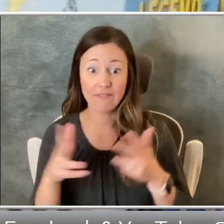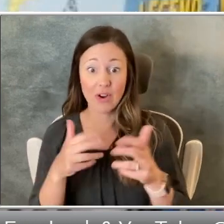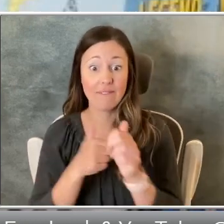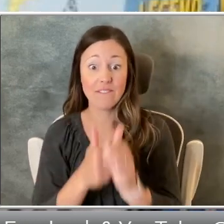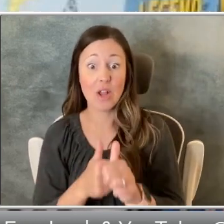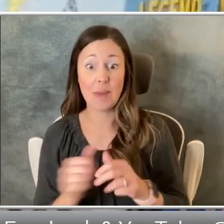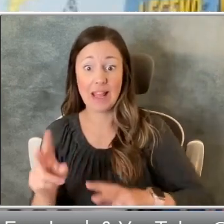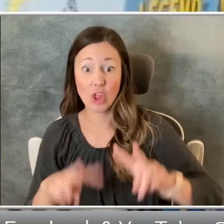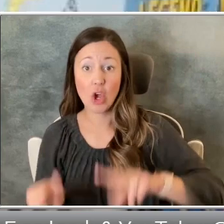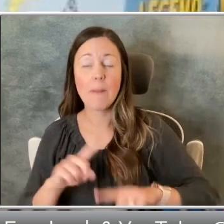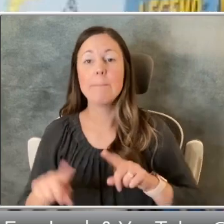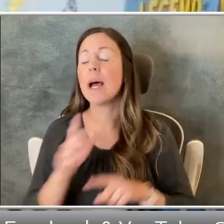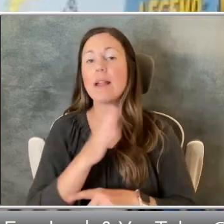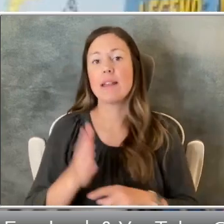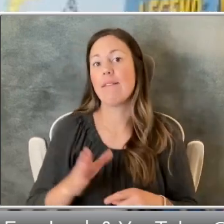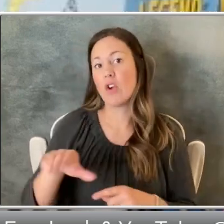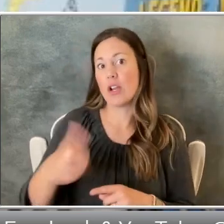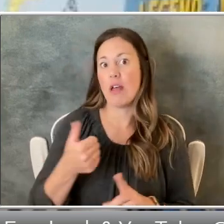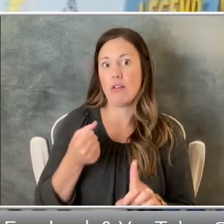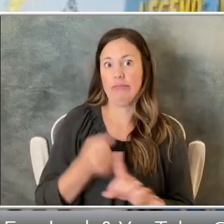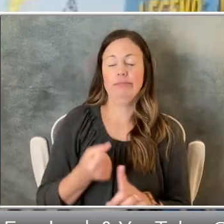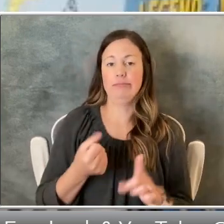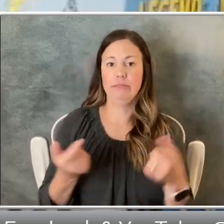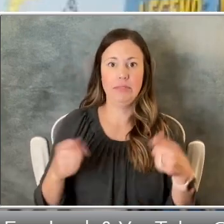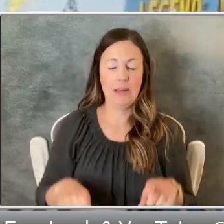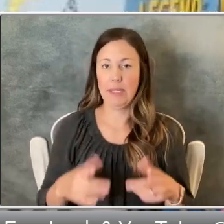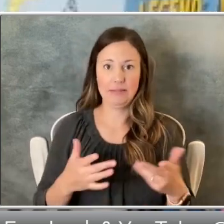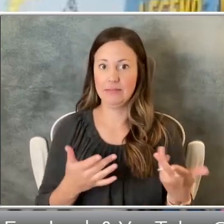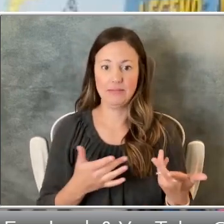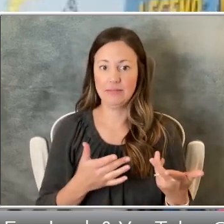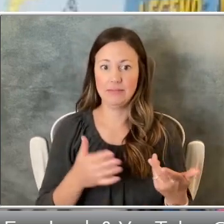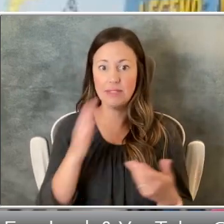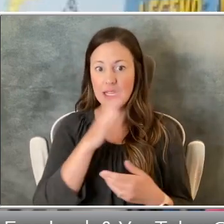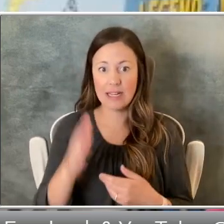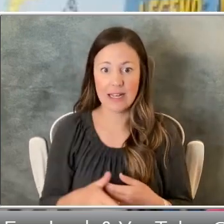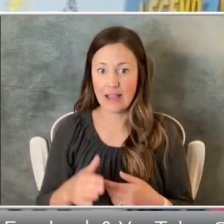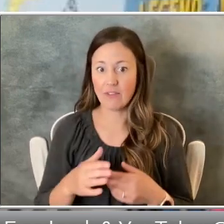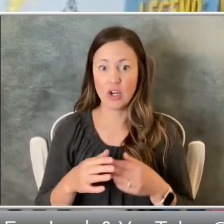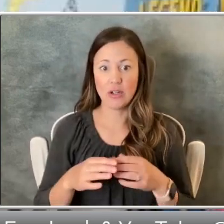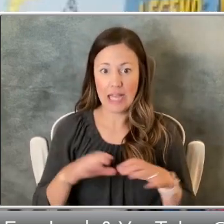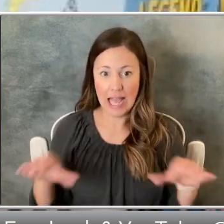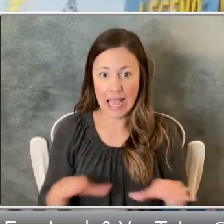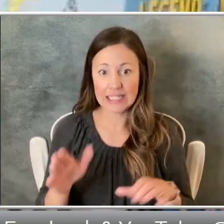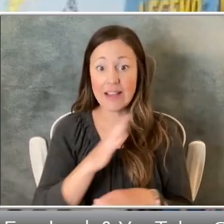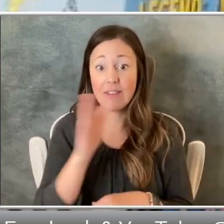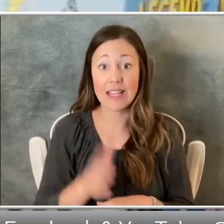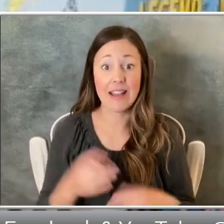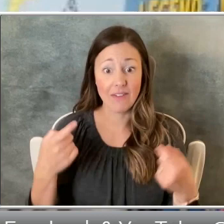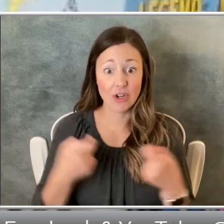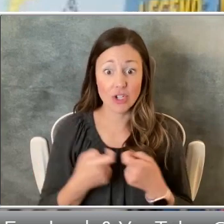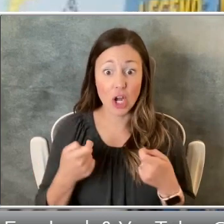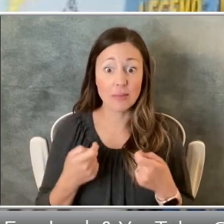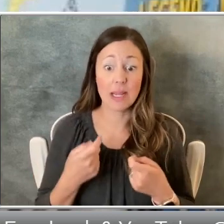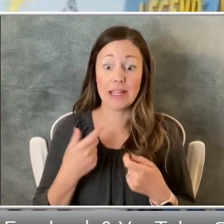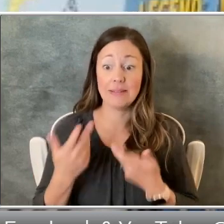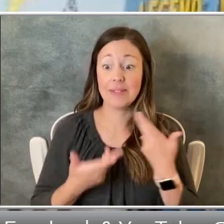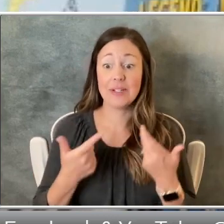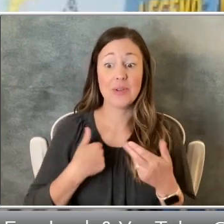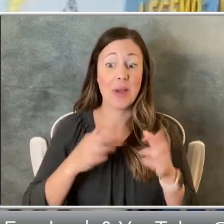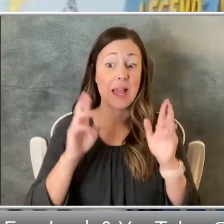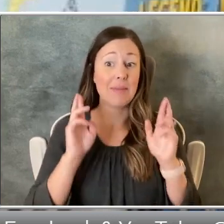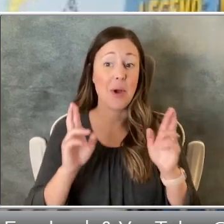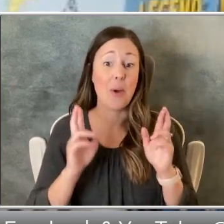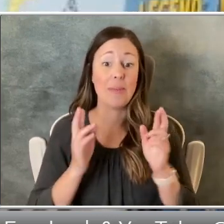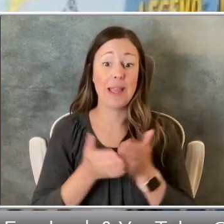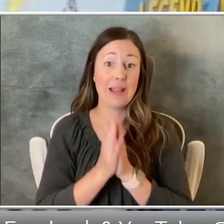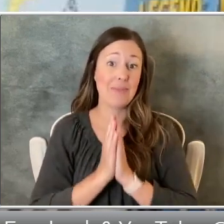at it, but I've never had an episode. So it's never got active. It's never shocked me. So I'm hoping and praying